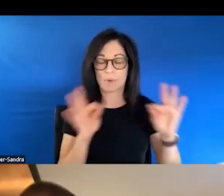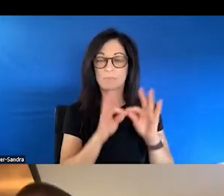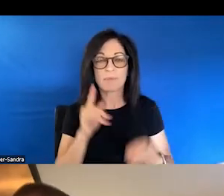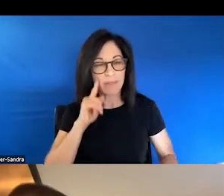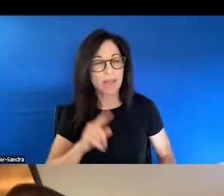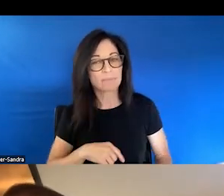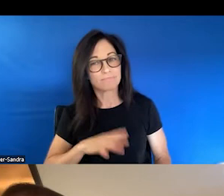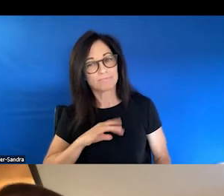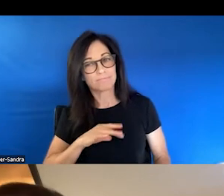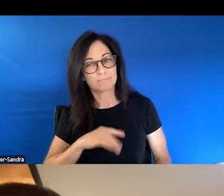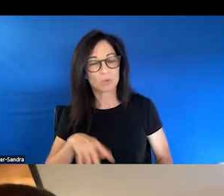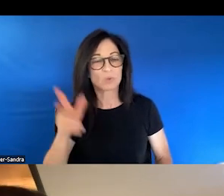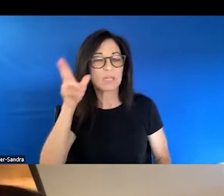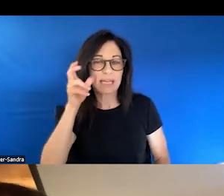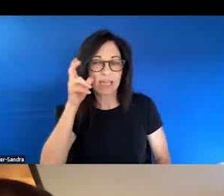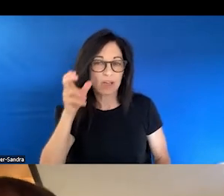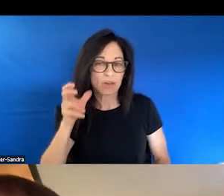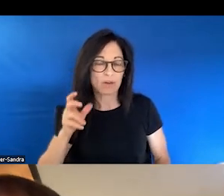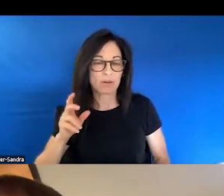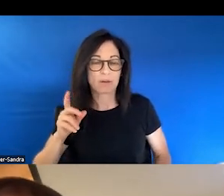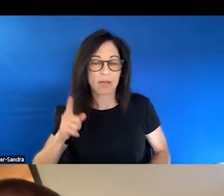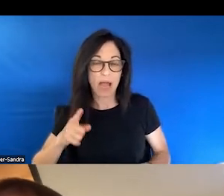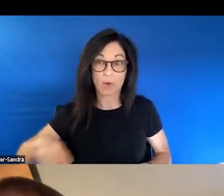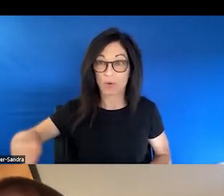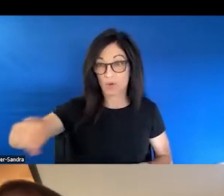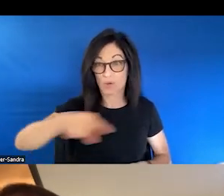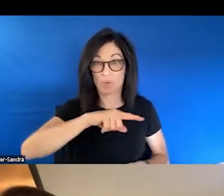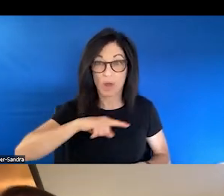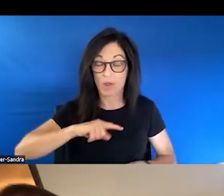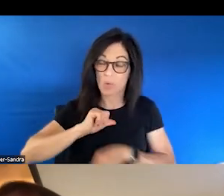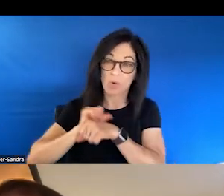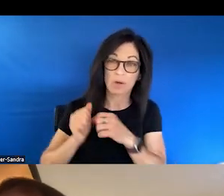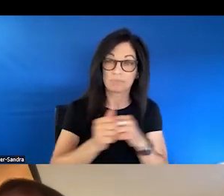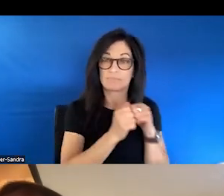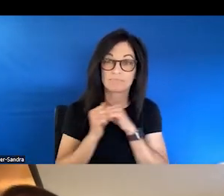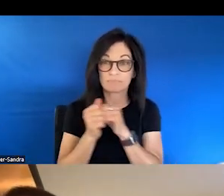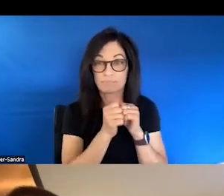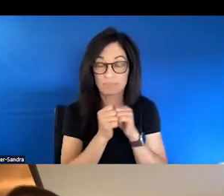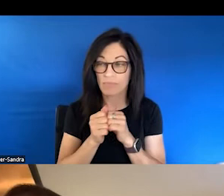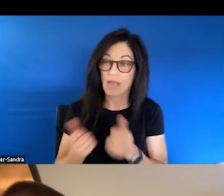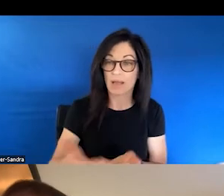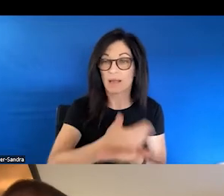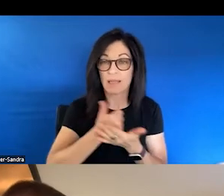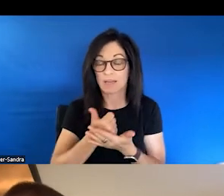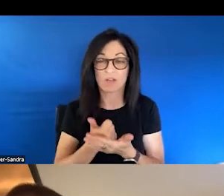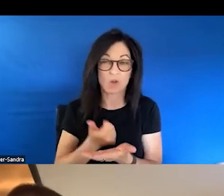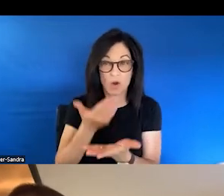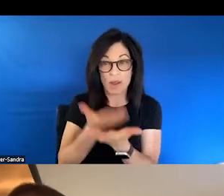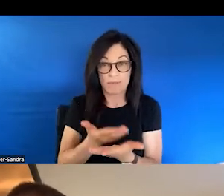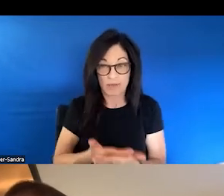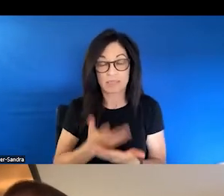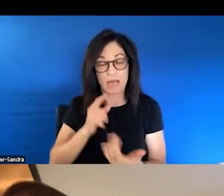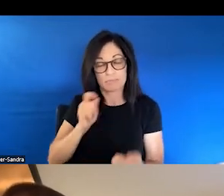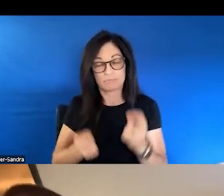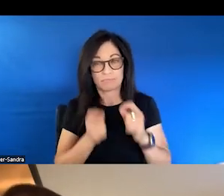hear how y'all are combining evidence and customized experience for